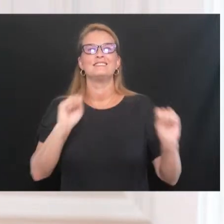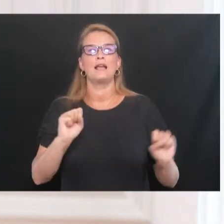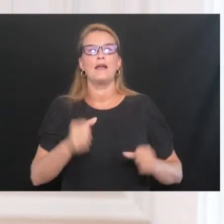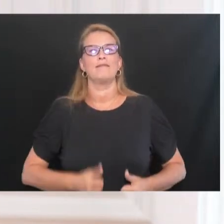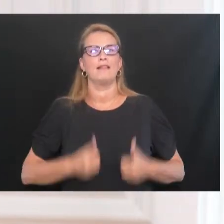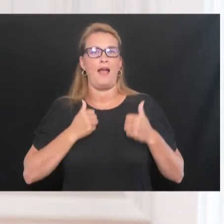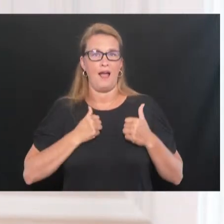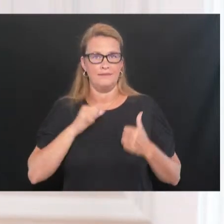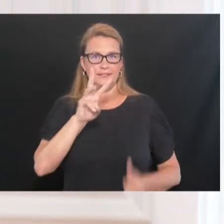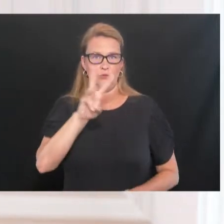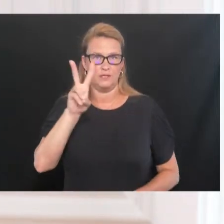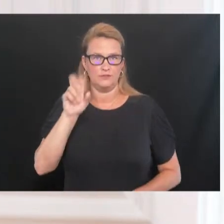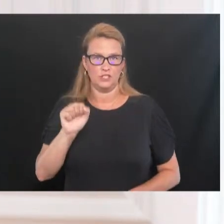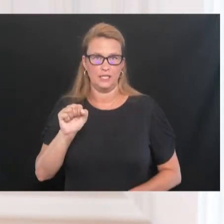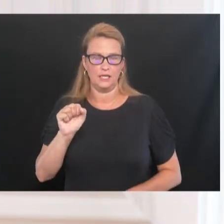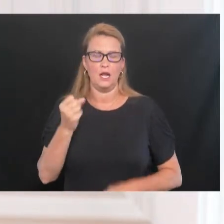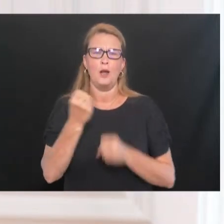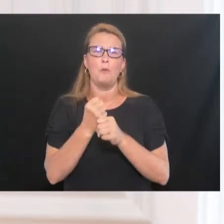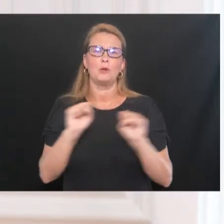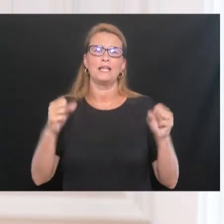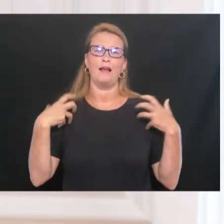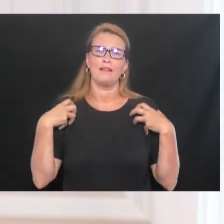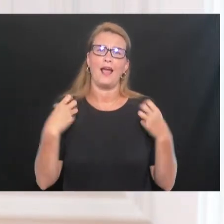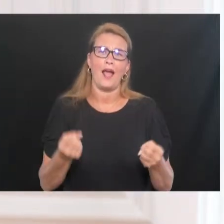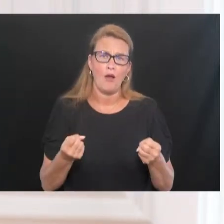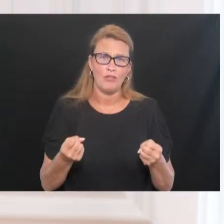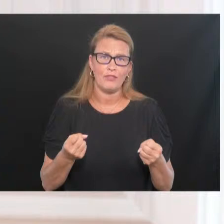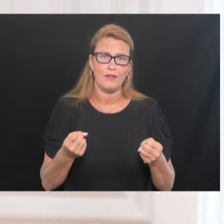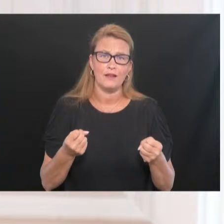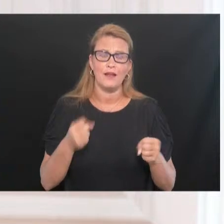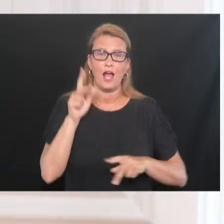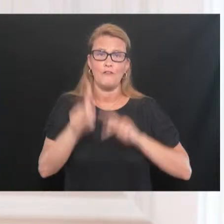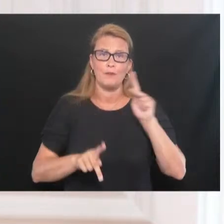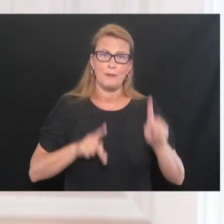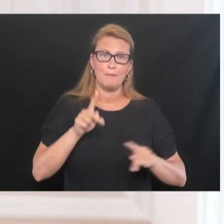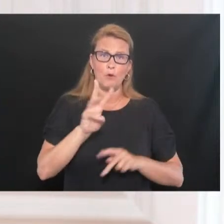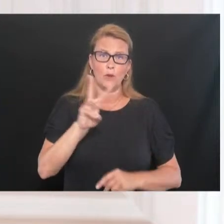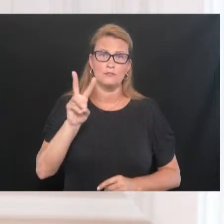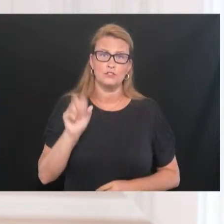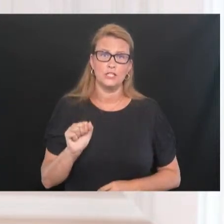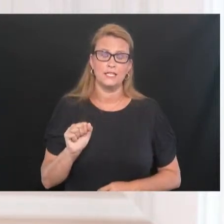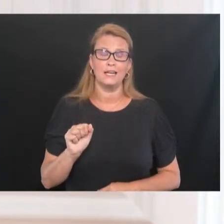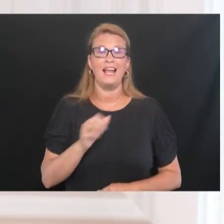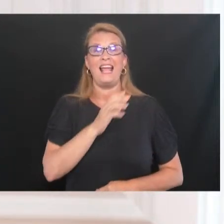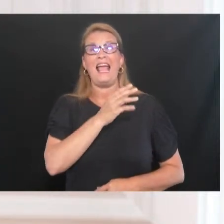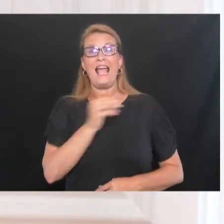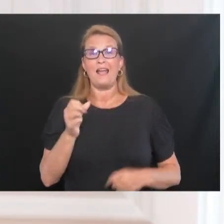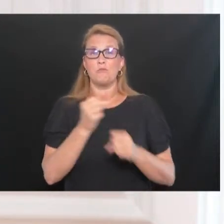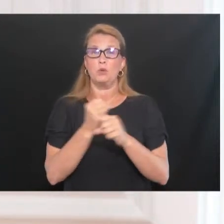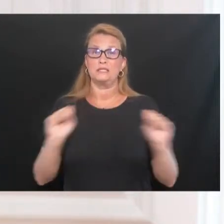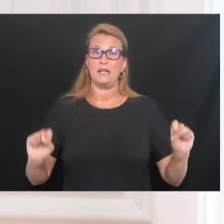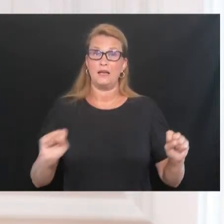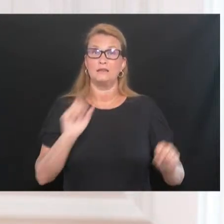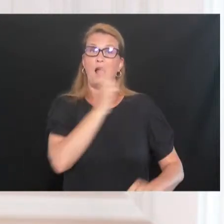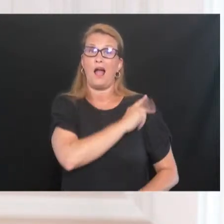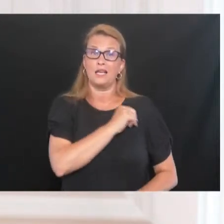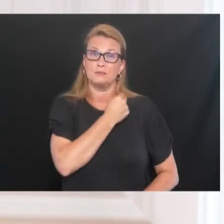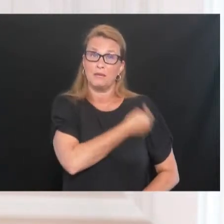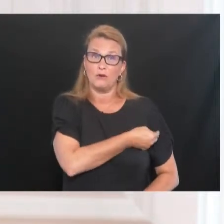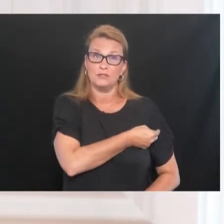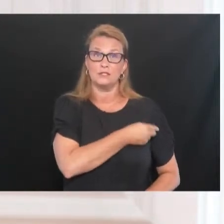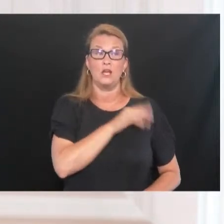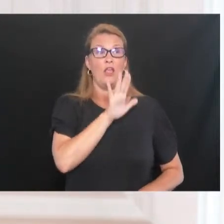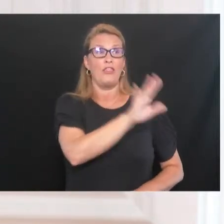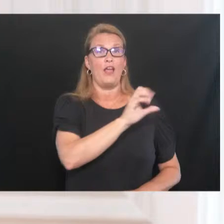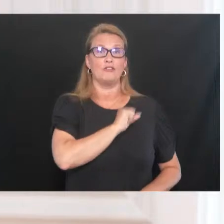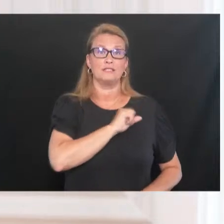the health of our citizens, and protect our hospitals' capacity and healthcare workers' capacity so that we not only